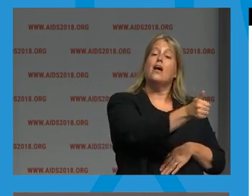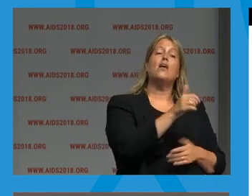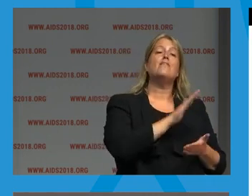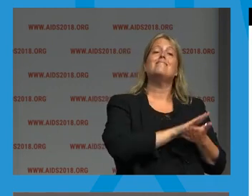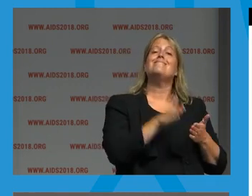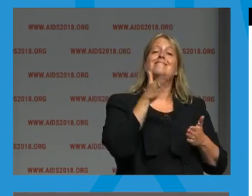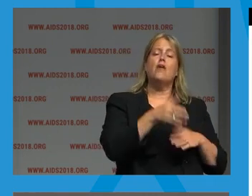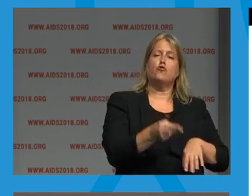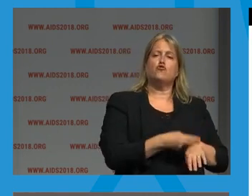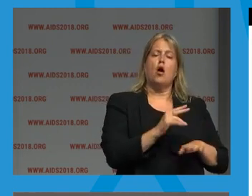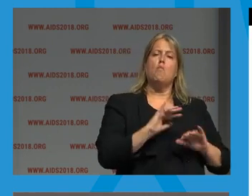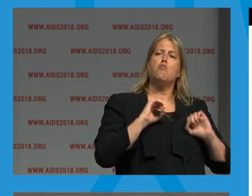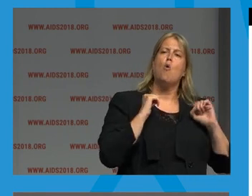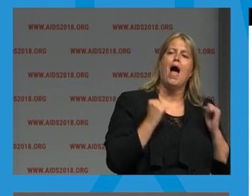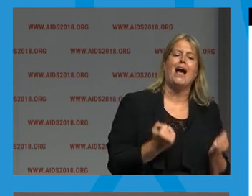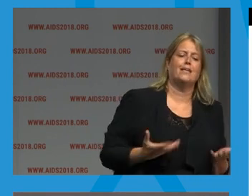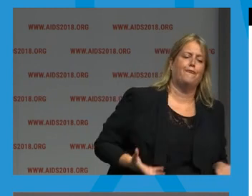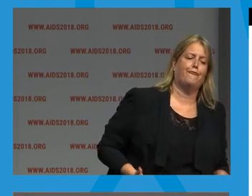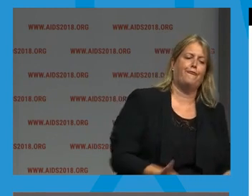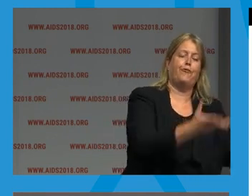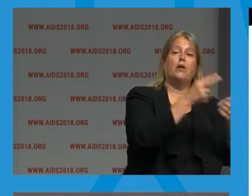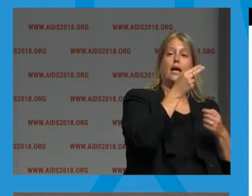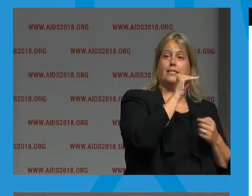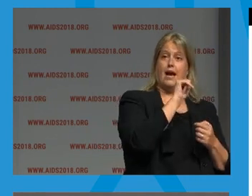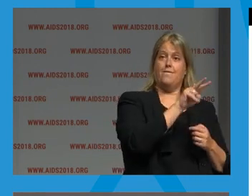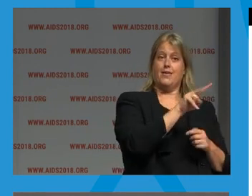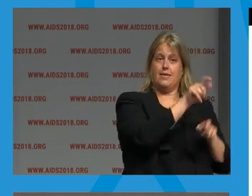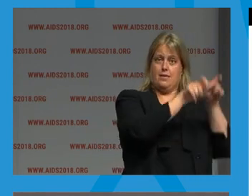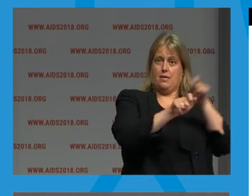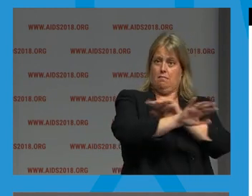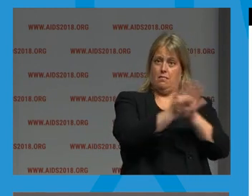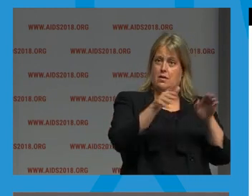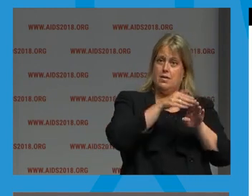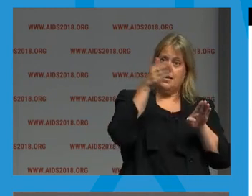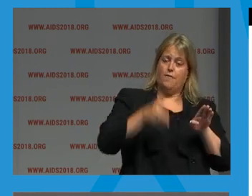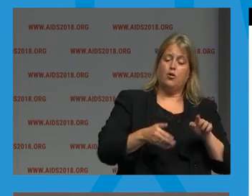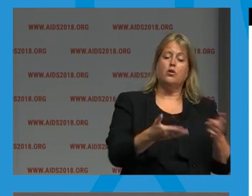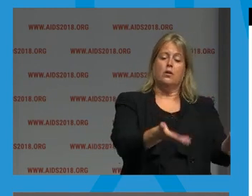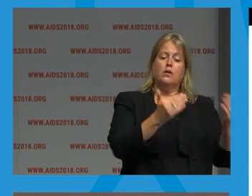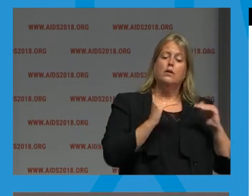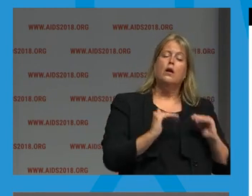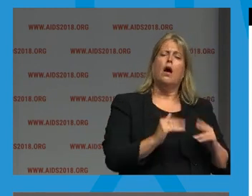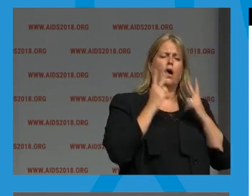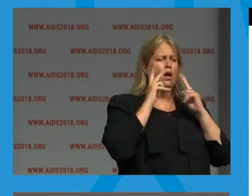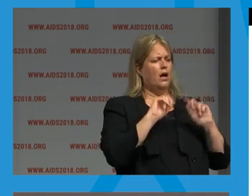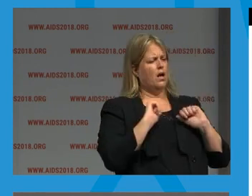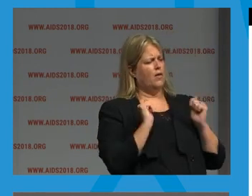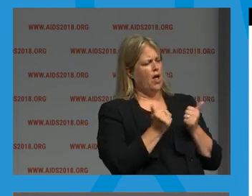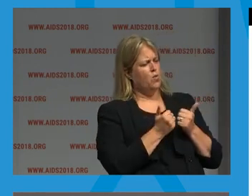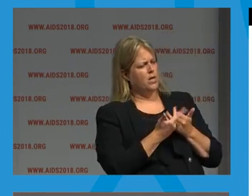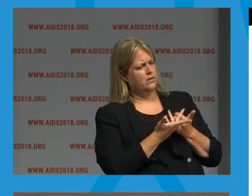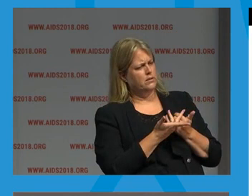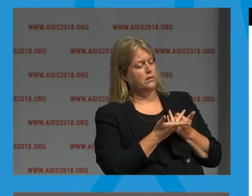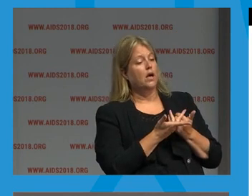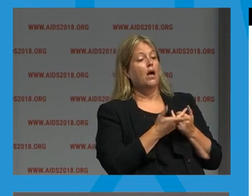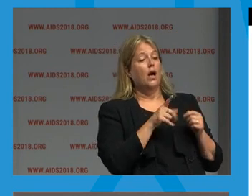before in an HIV-infected population. The second objective was to evaluate whether there was a delay in rebound.